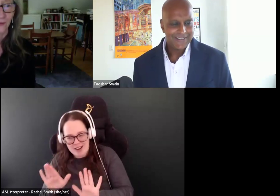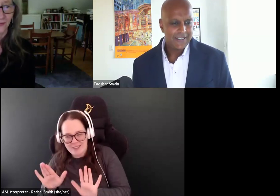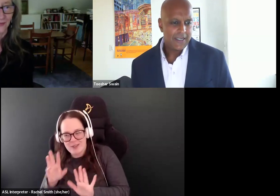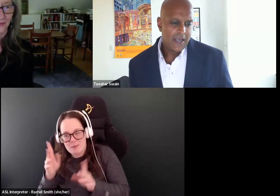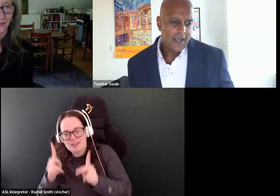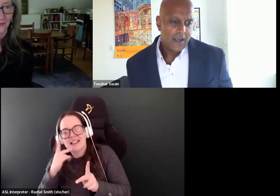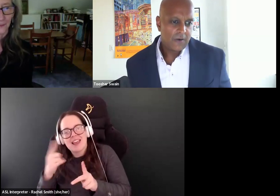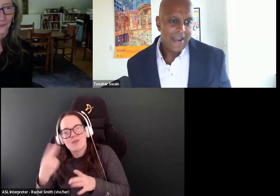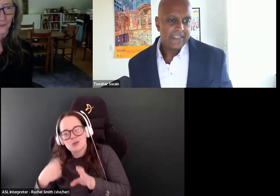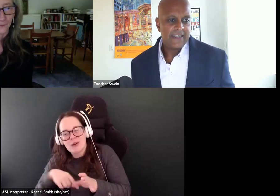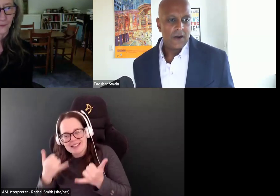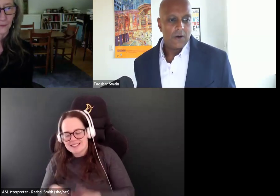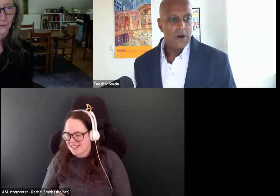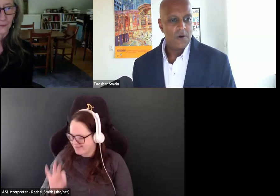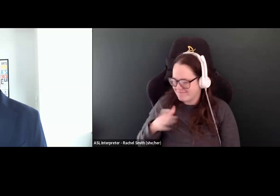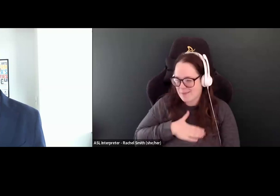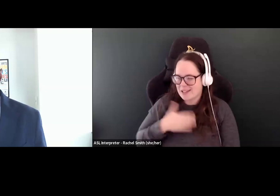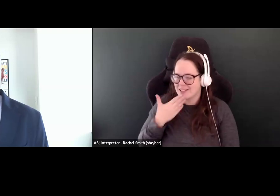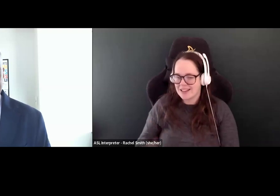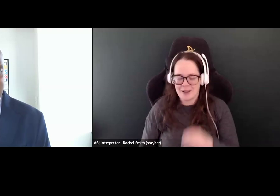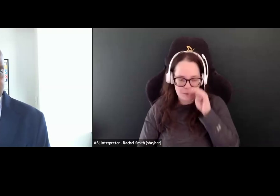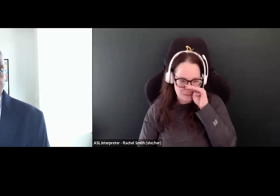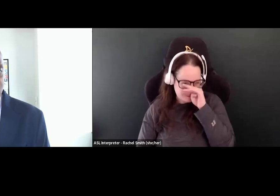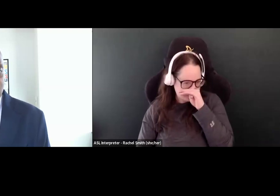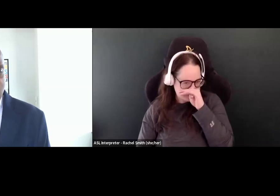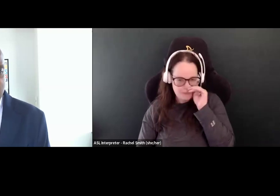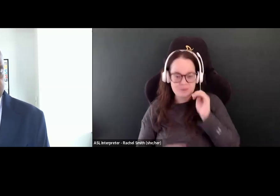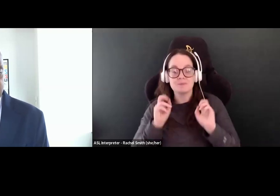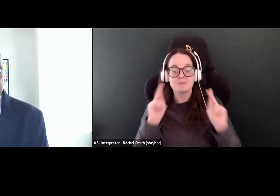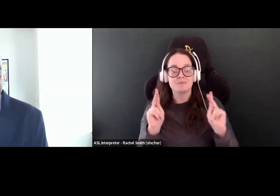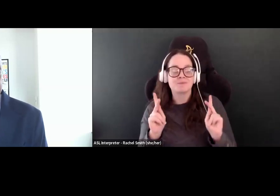you. Great. So we're going to shift now to